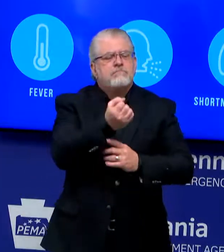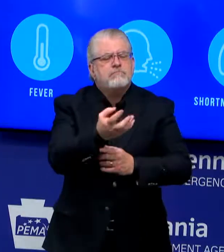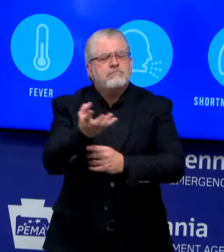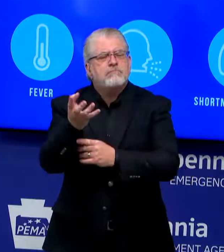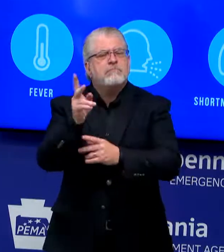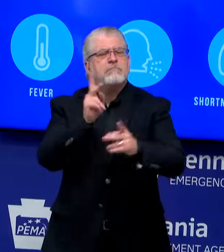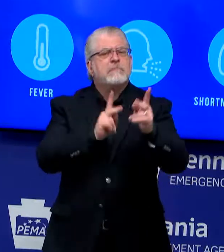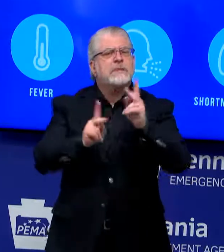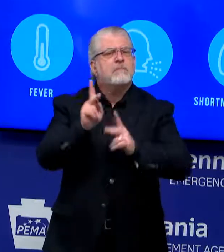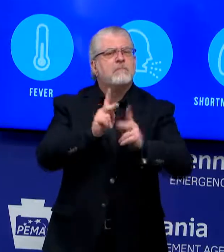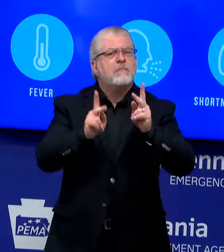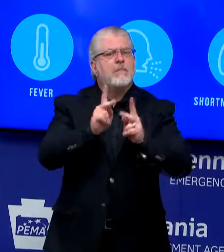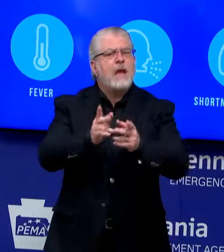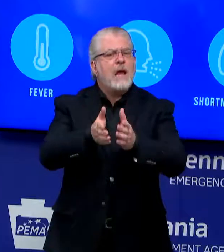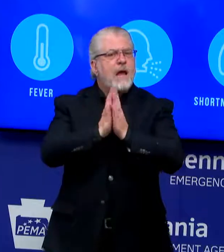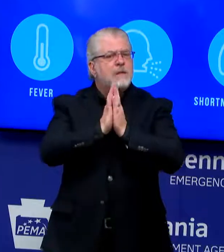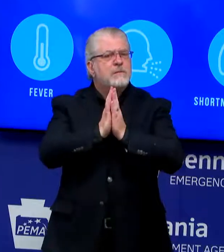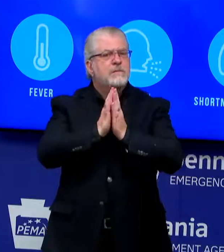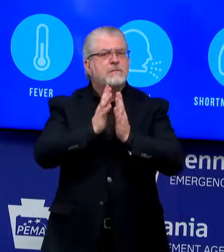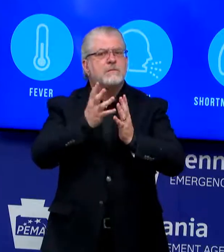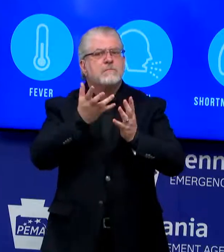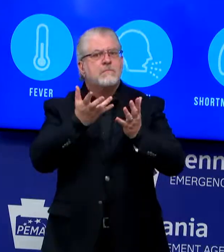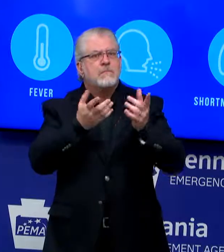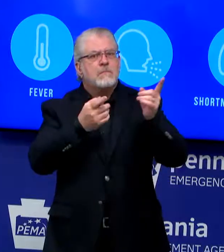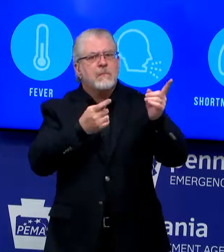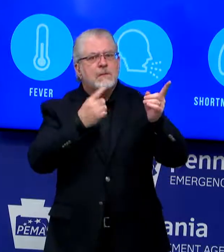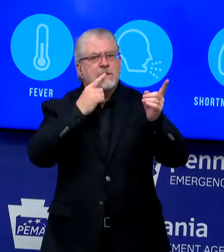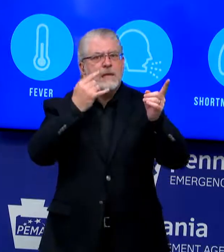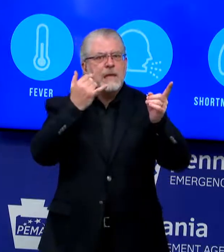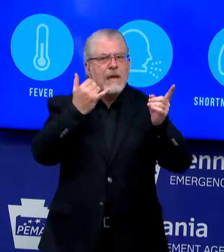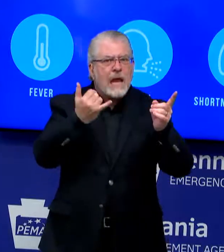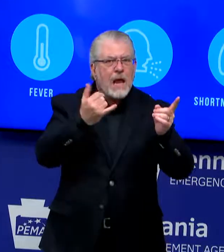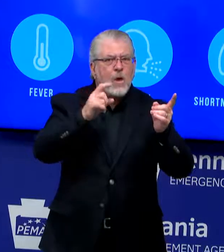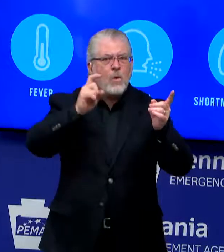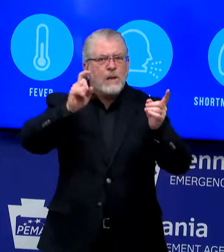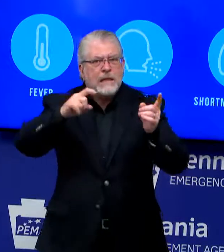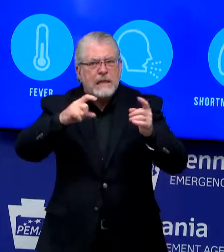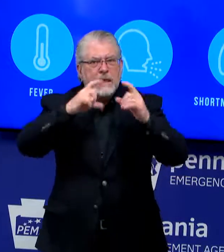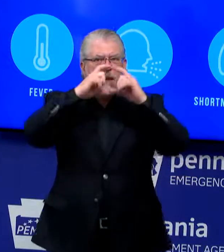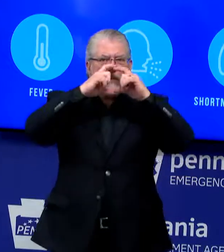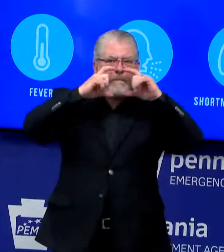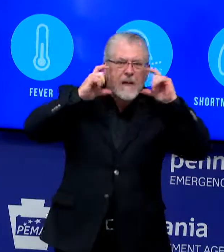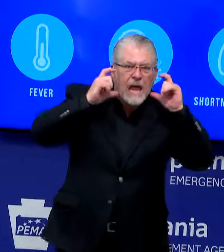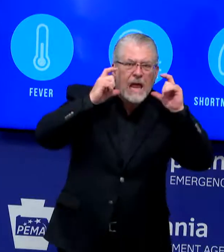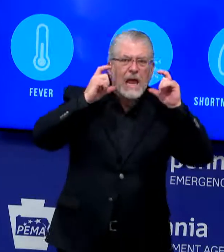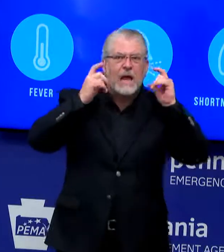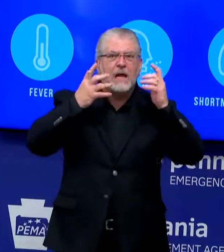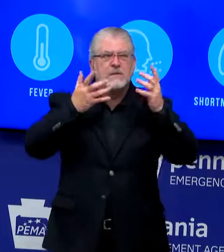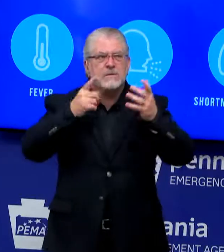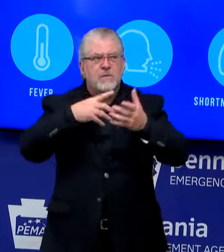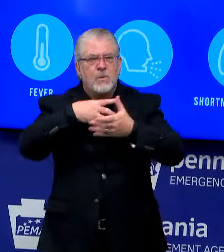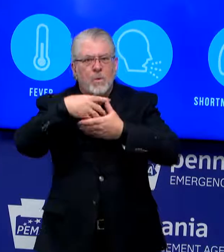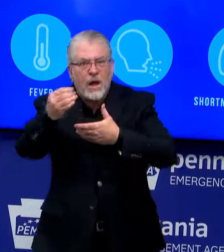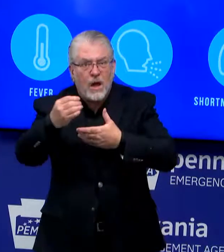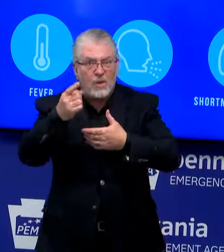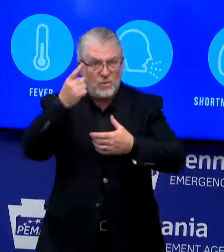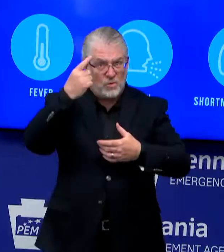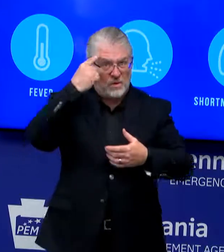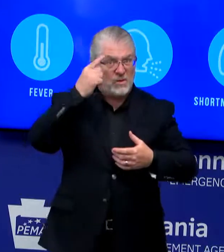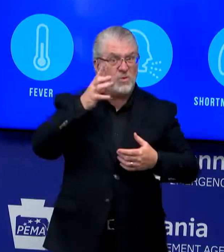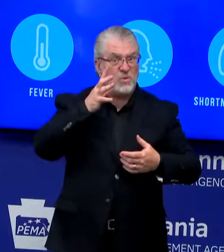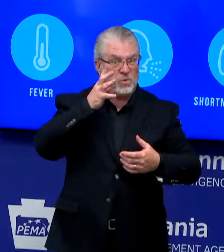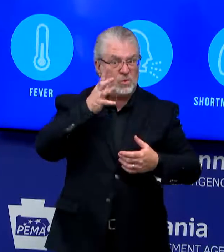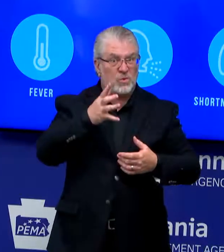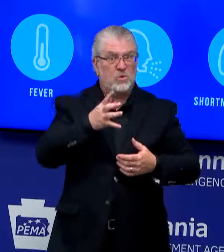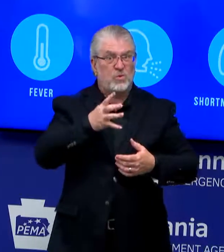guidance about masks. Do you envision wearing masks in public will become mandatory? And if everyone is